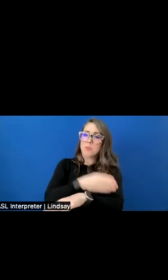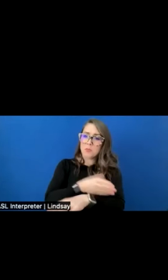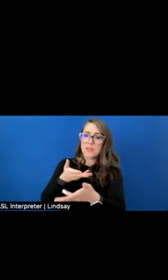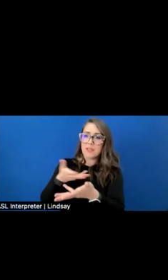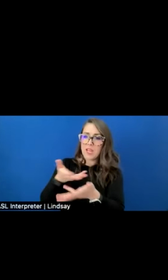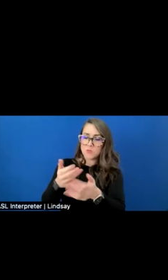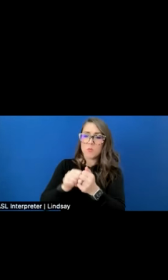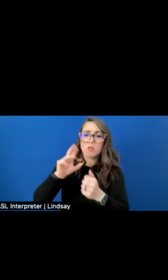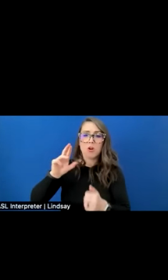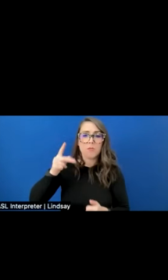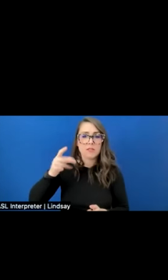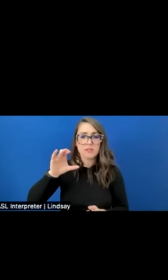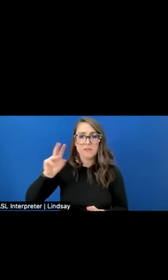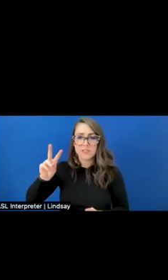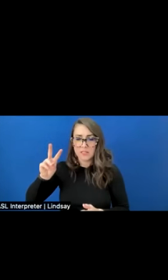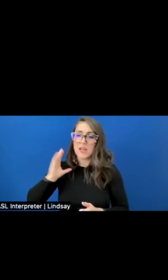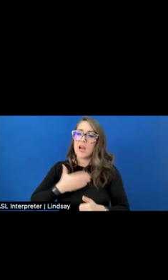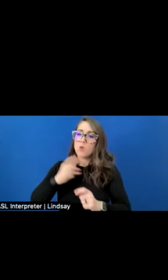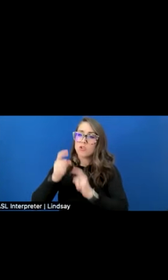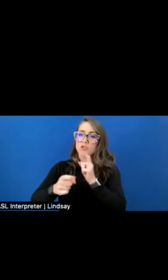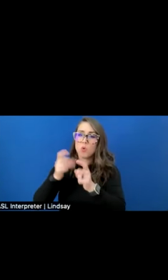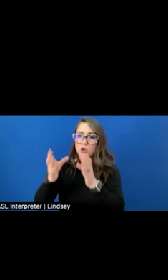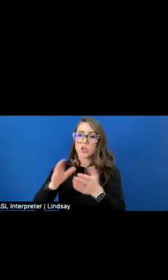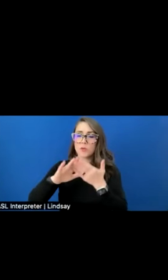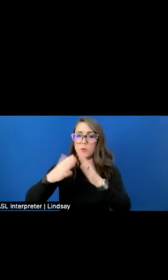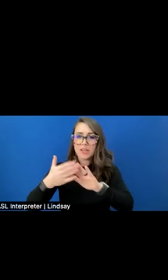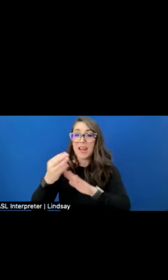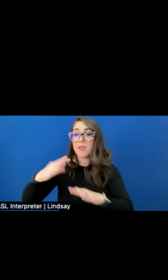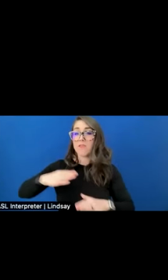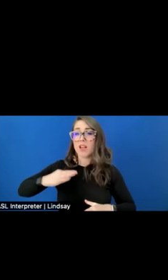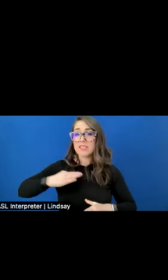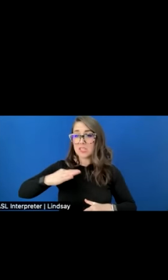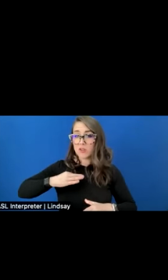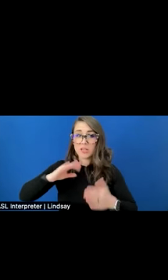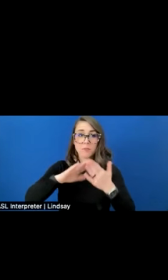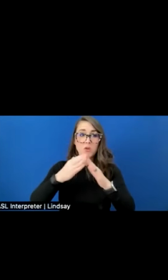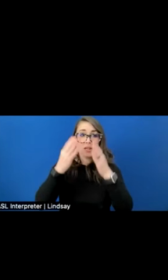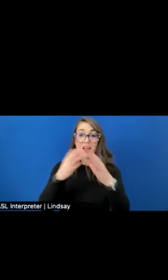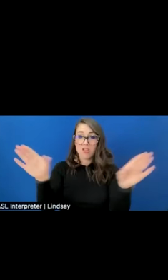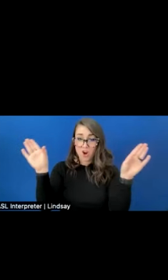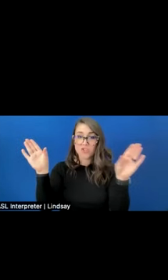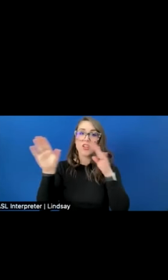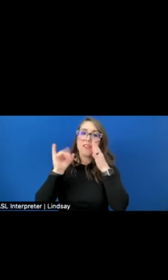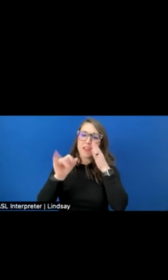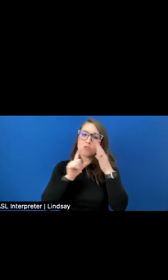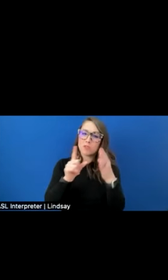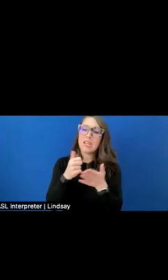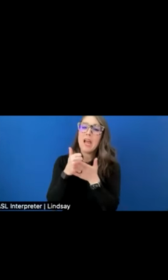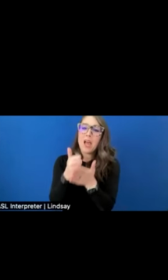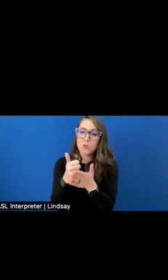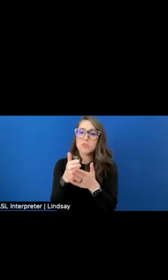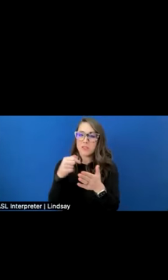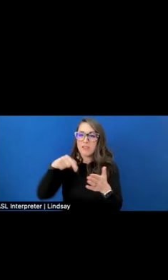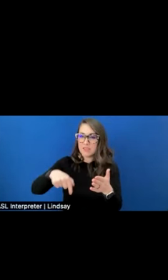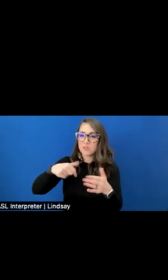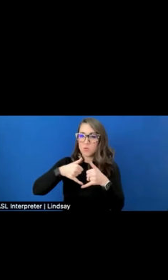donor community, and the volunteering community at large. And I think that this award would really help expand that engagement, get folks involved,